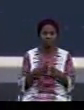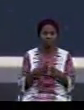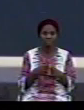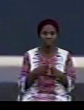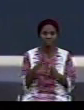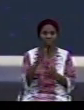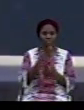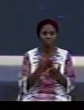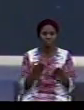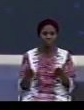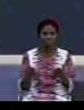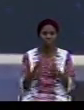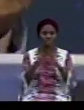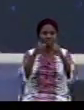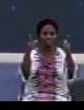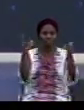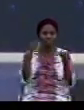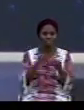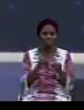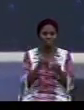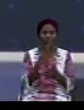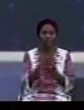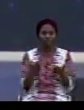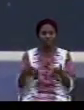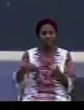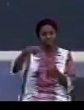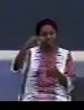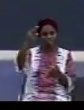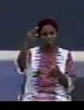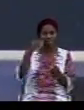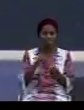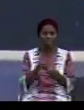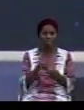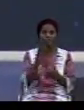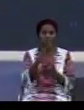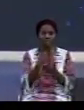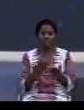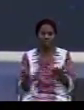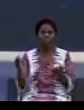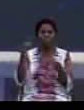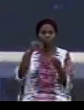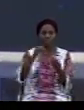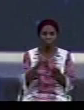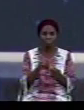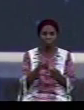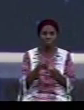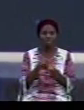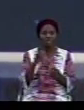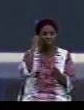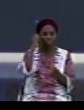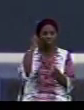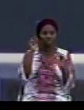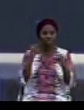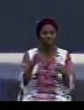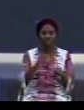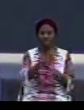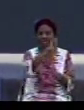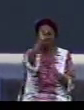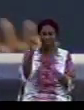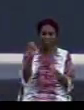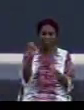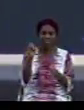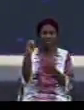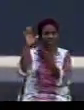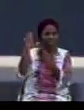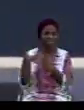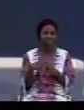Something greater, something higher, something more he could ever expect. I